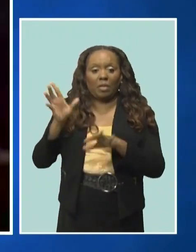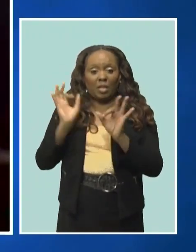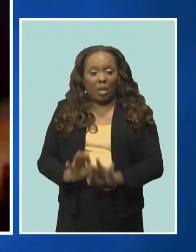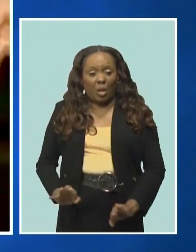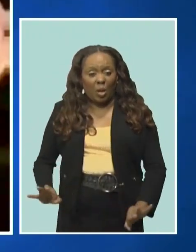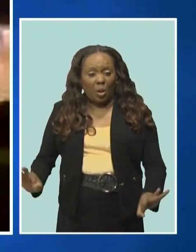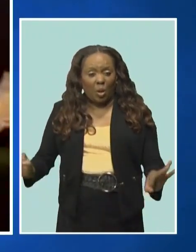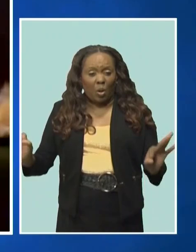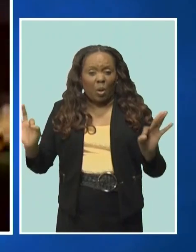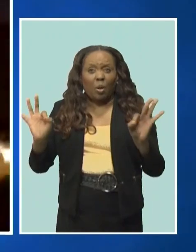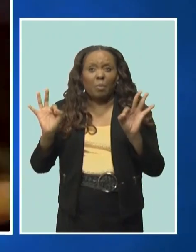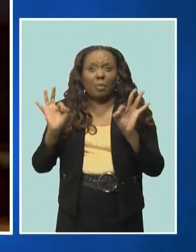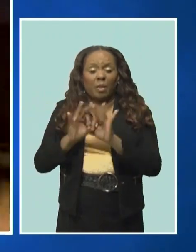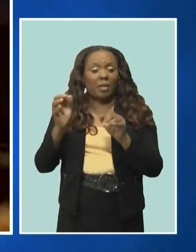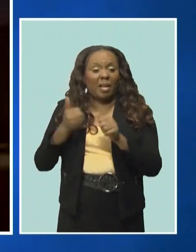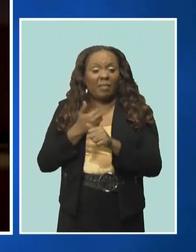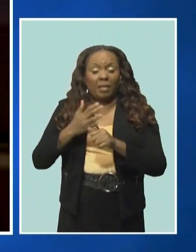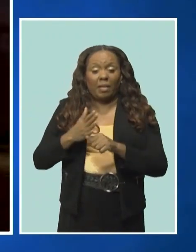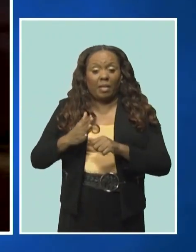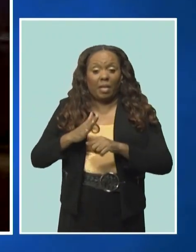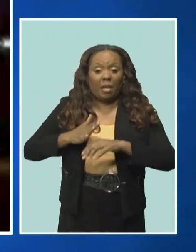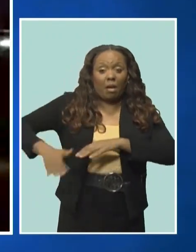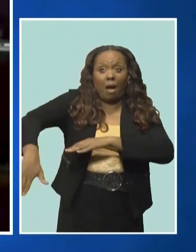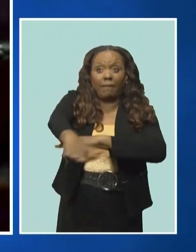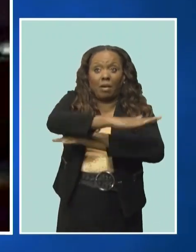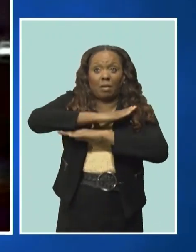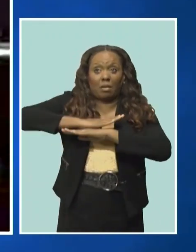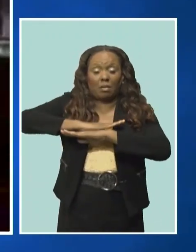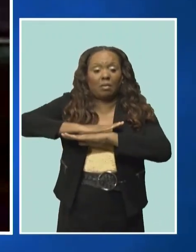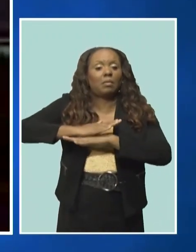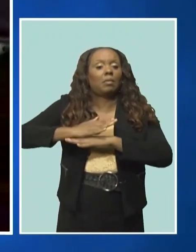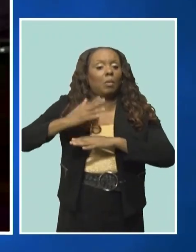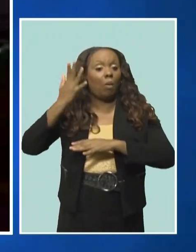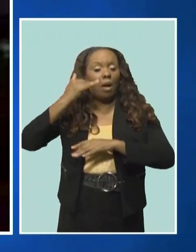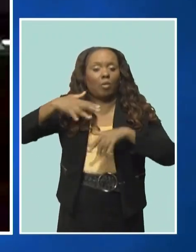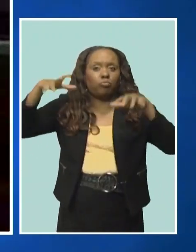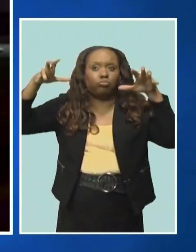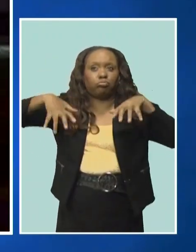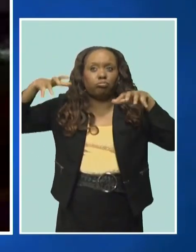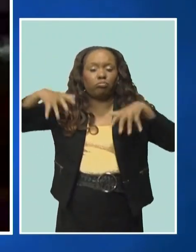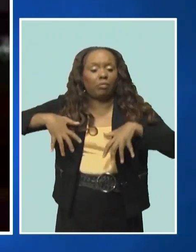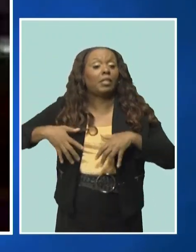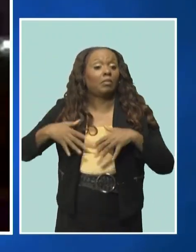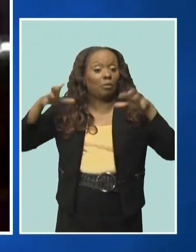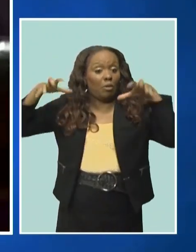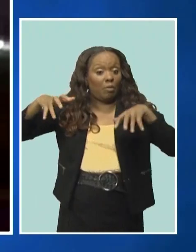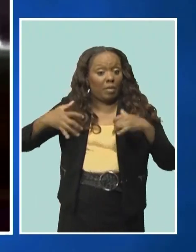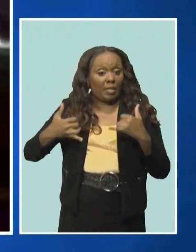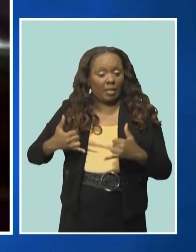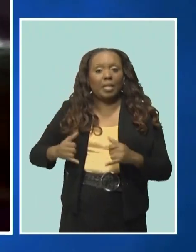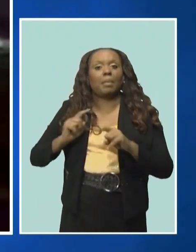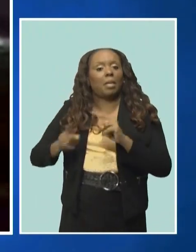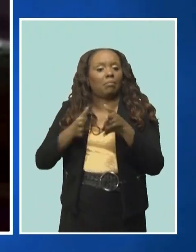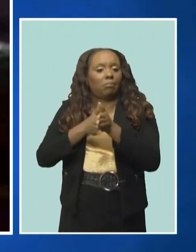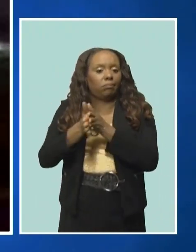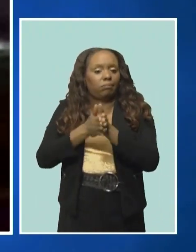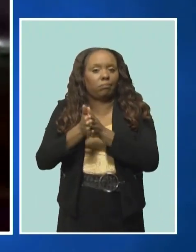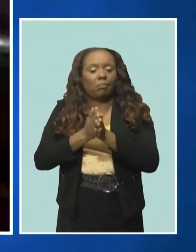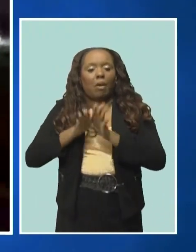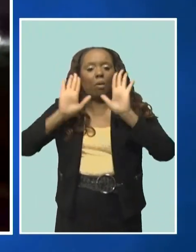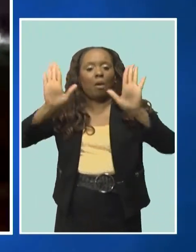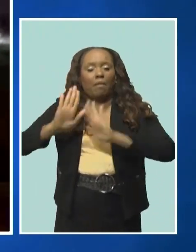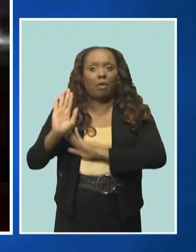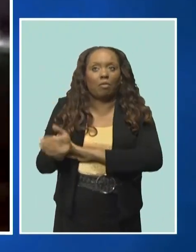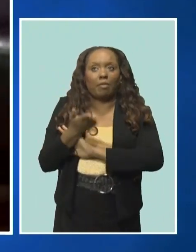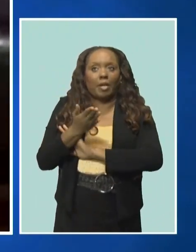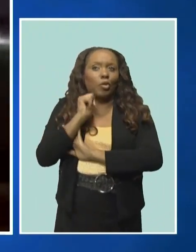final pitch is fully covered. We just had some showers of blessing here at Kensington Oval, but nevertheless, we're looking forward to great cricket